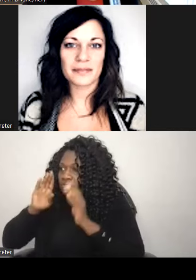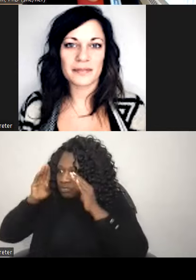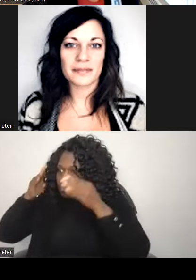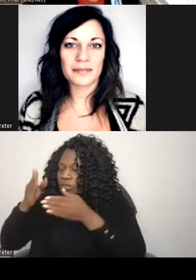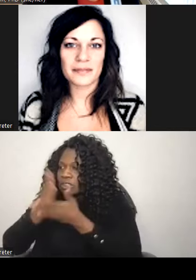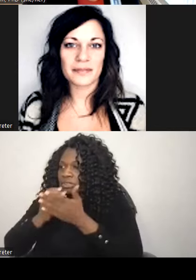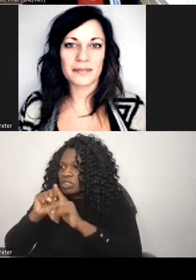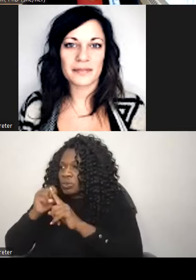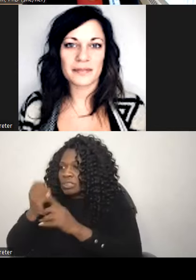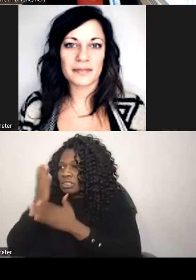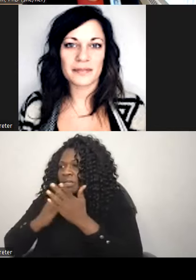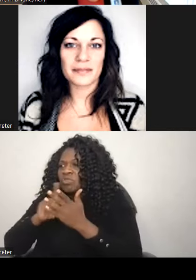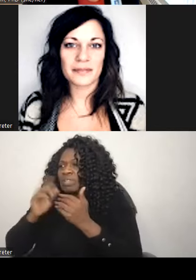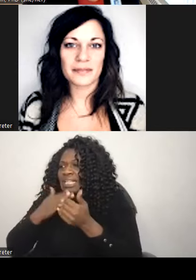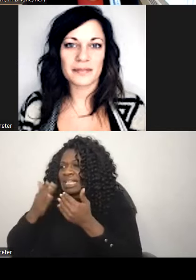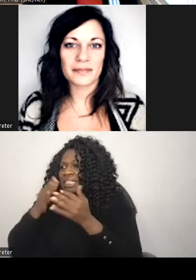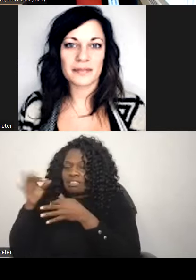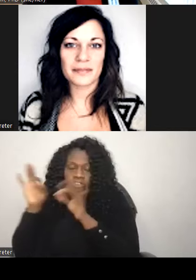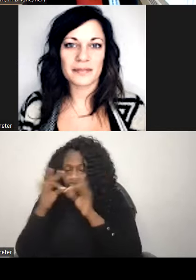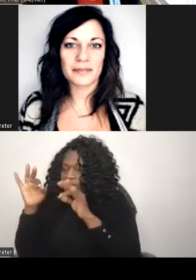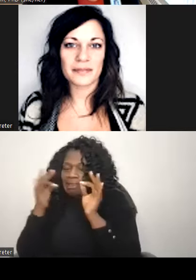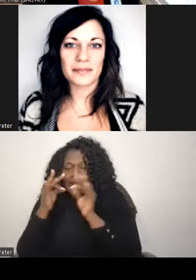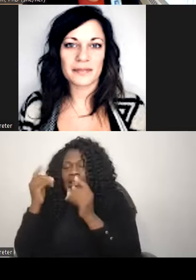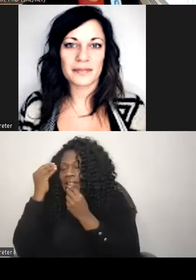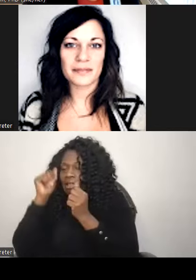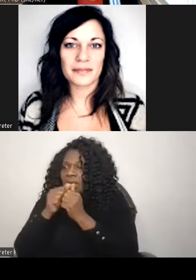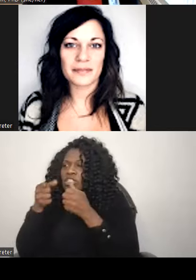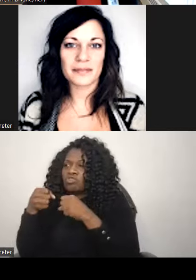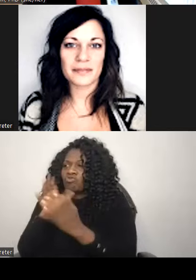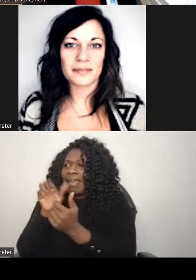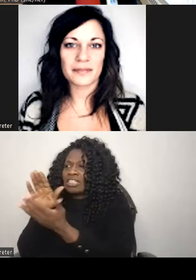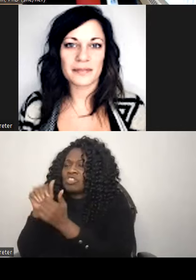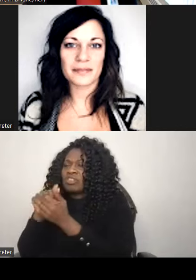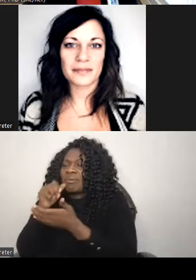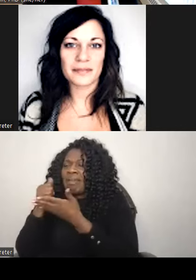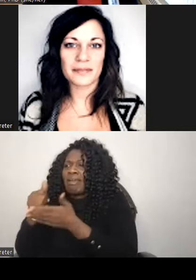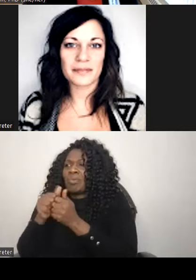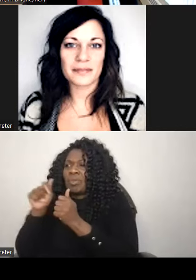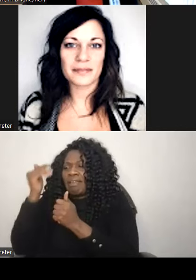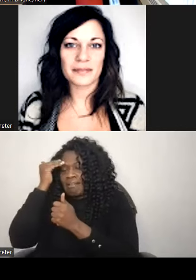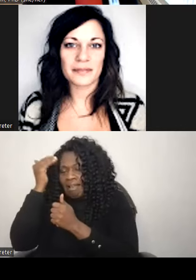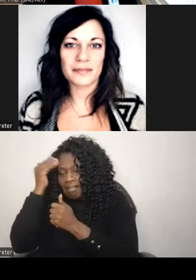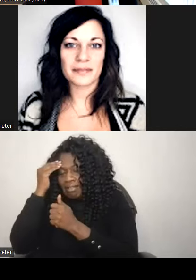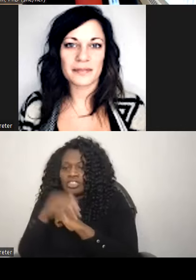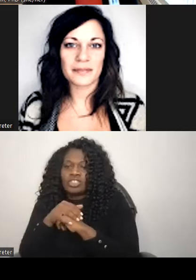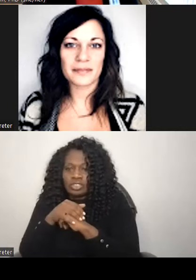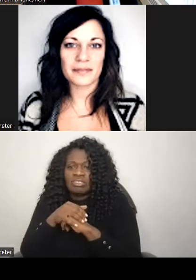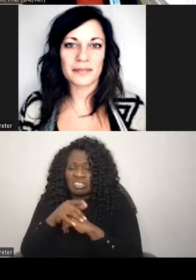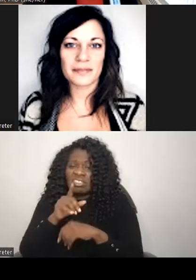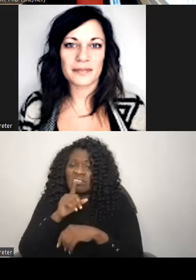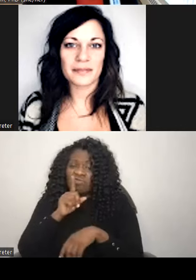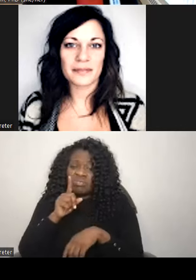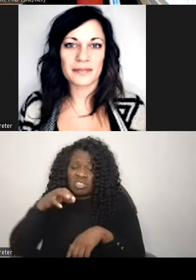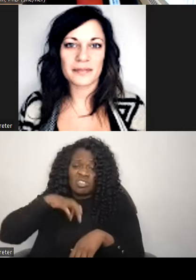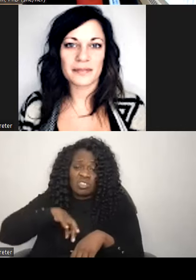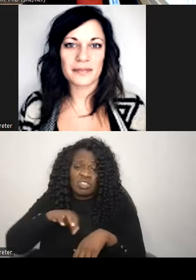but in others, they can get easily distracted, and then thinking about strategies that might help them with that knowledge. It can be really useful